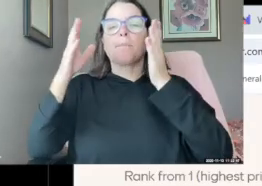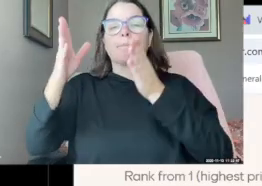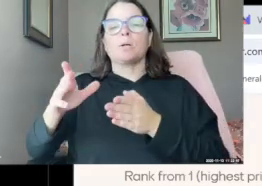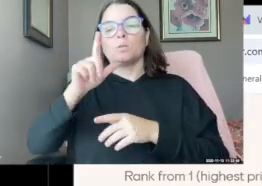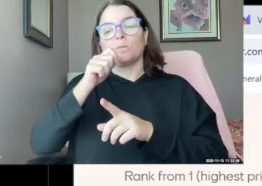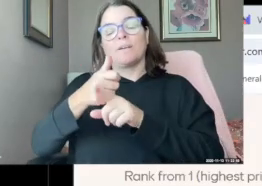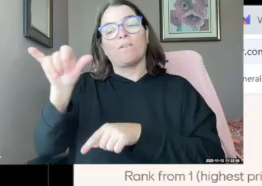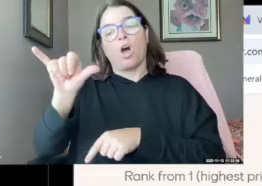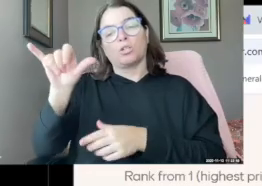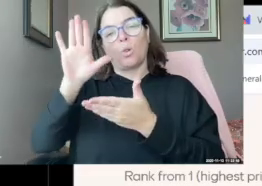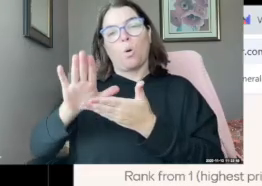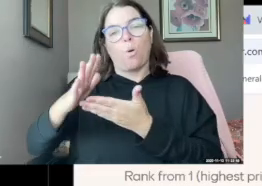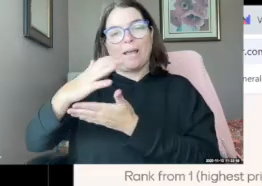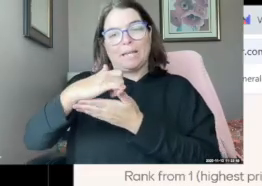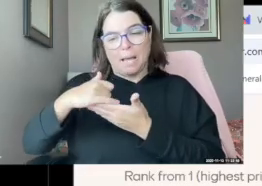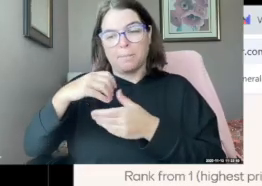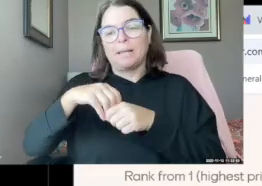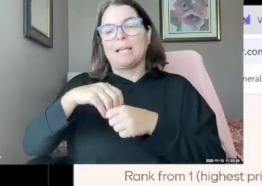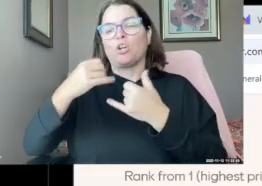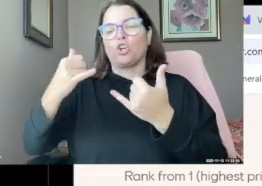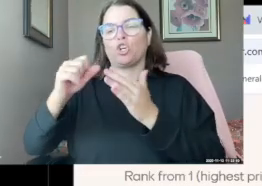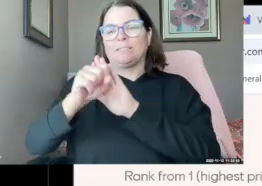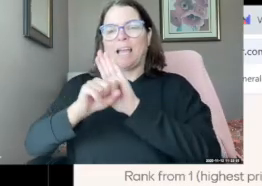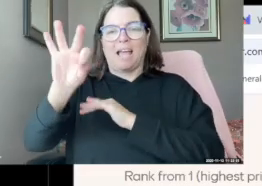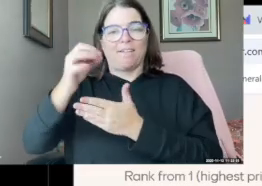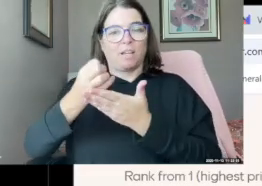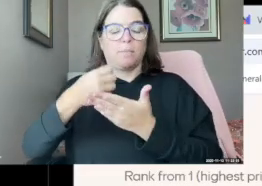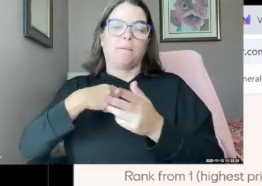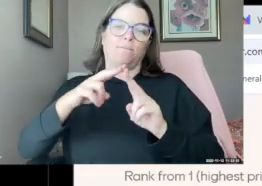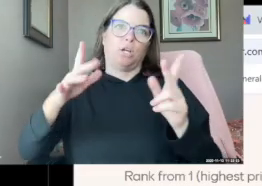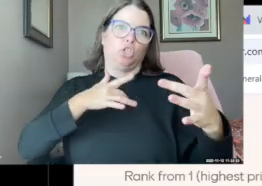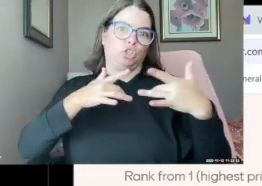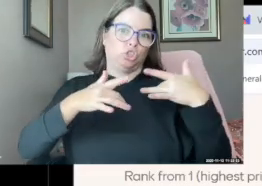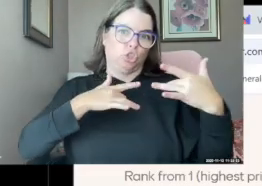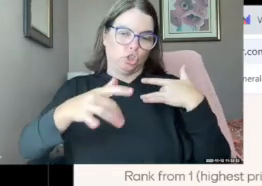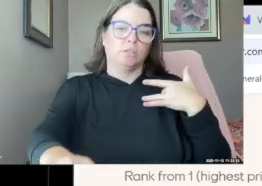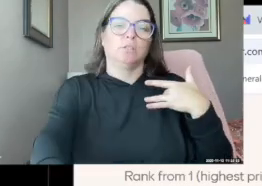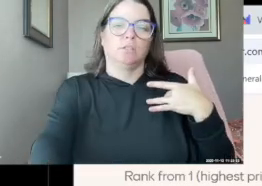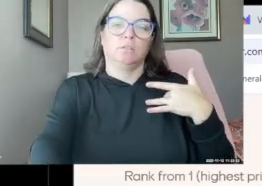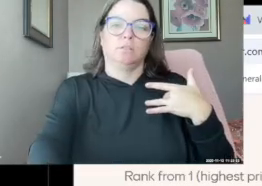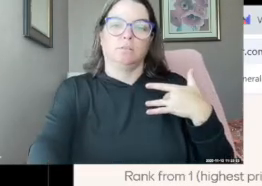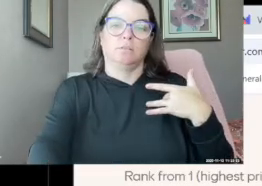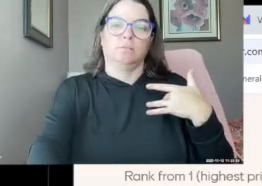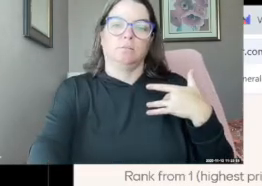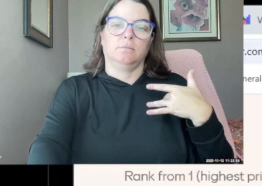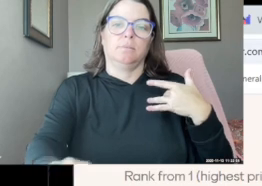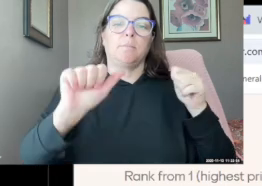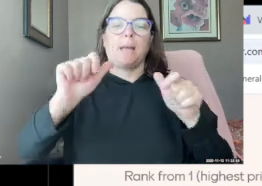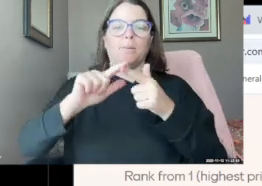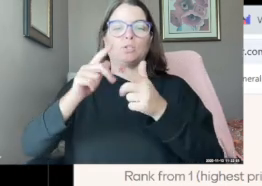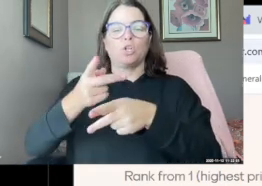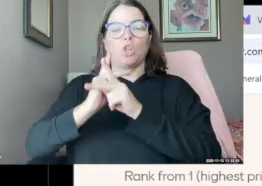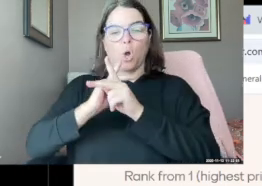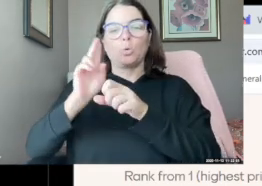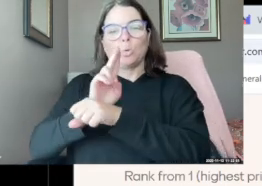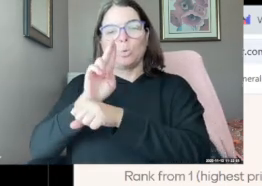not been able to access. And as somebody who is also low income and in the current state of the economy, I